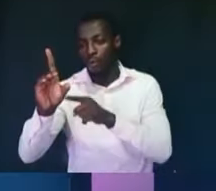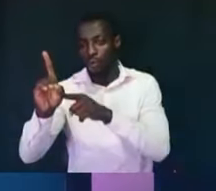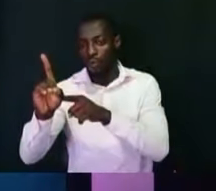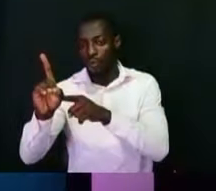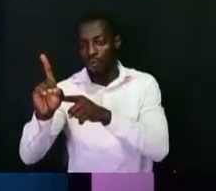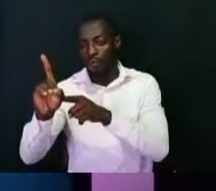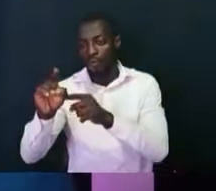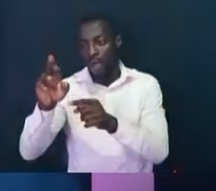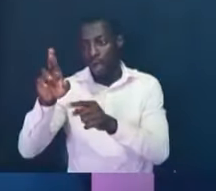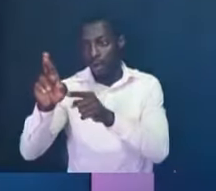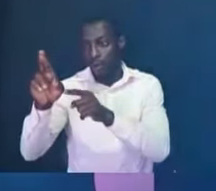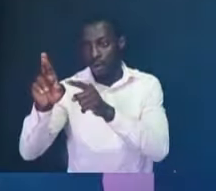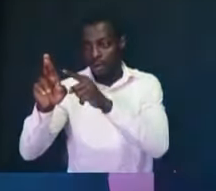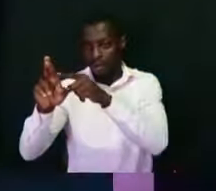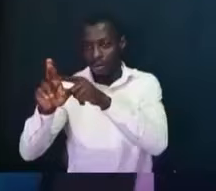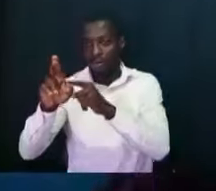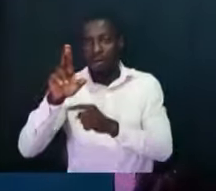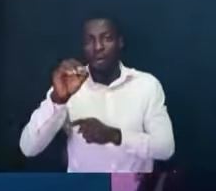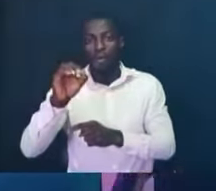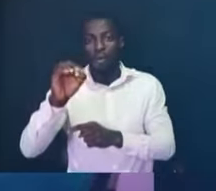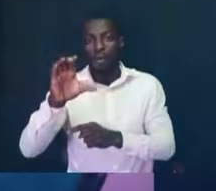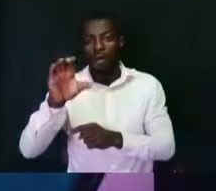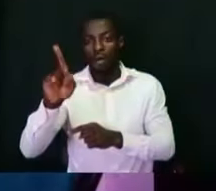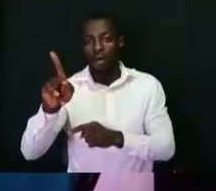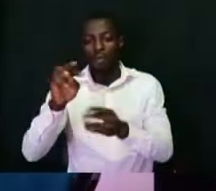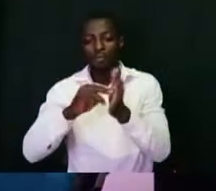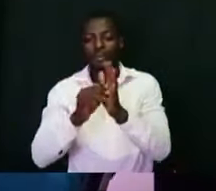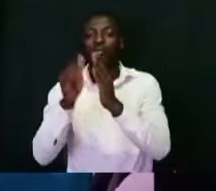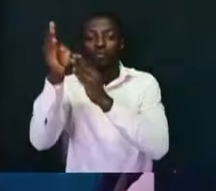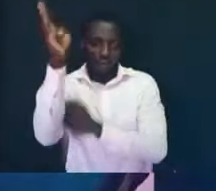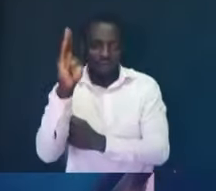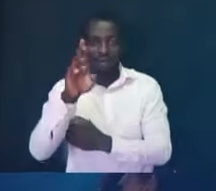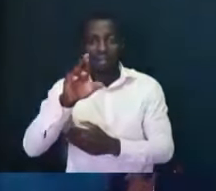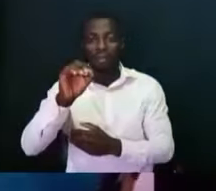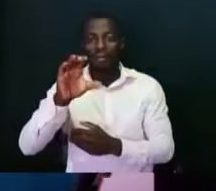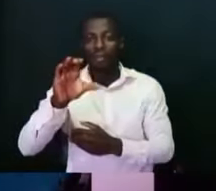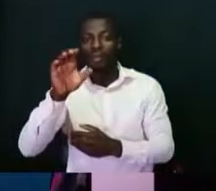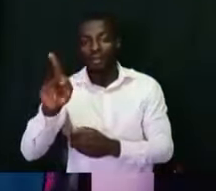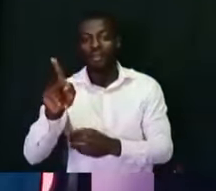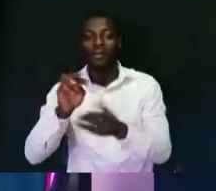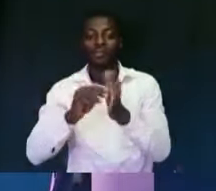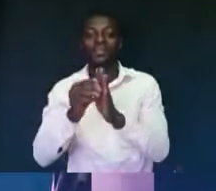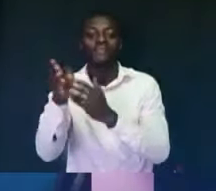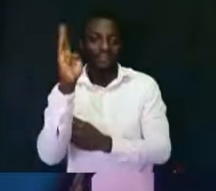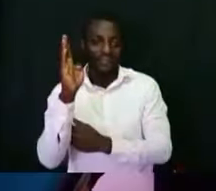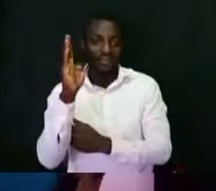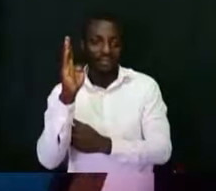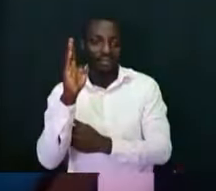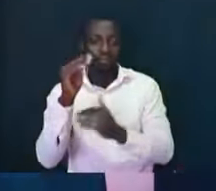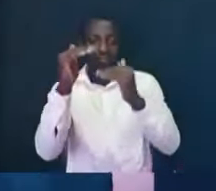So he made us to know that the rock he's talking about is the Lord. Then verse